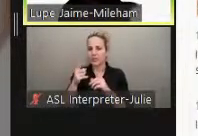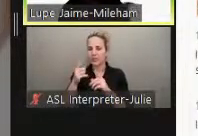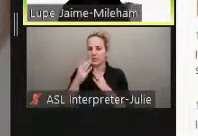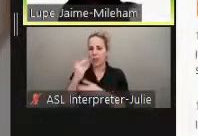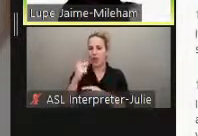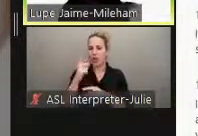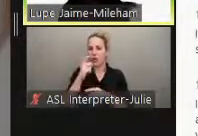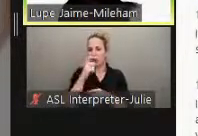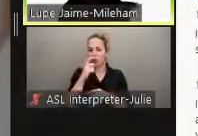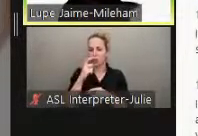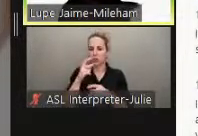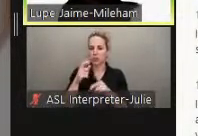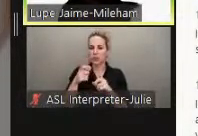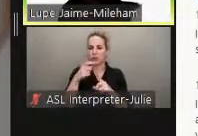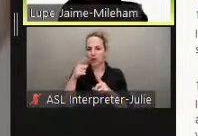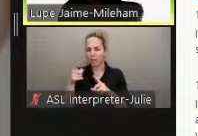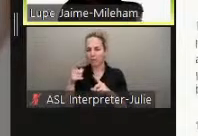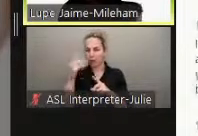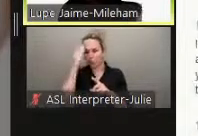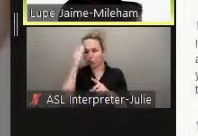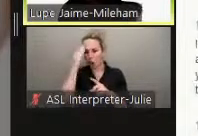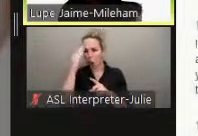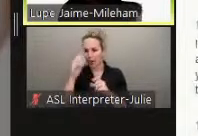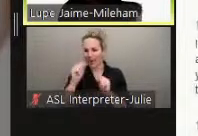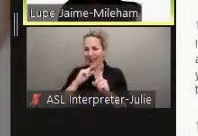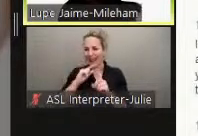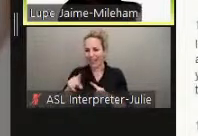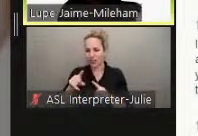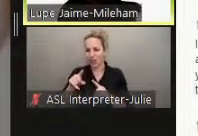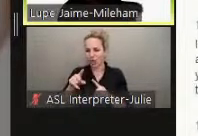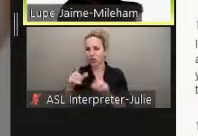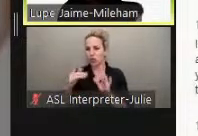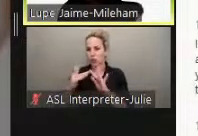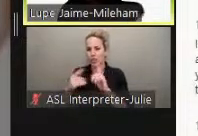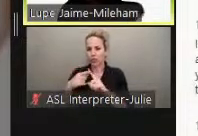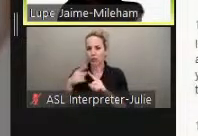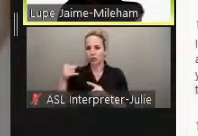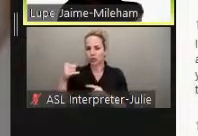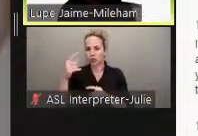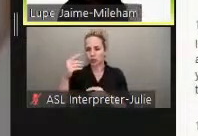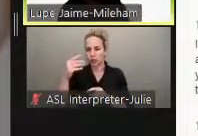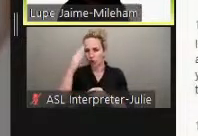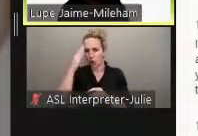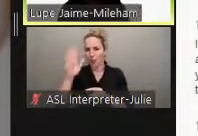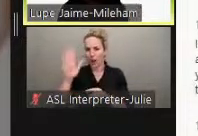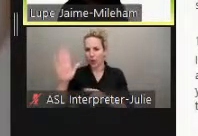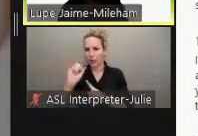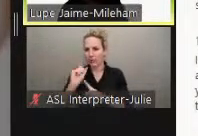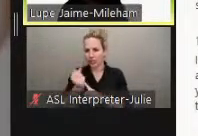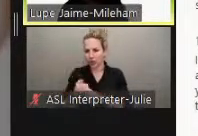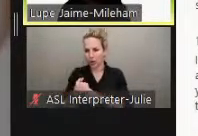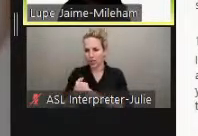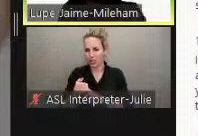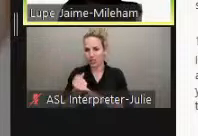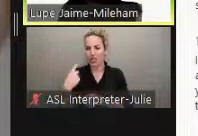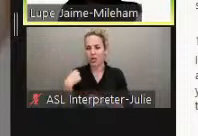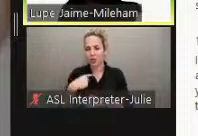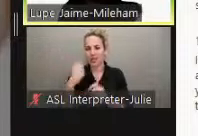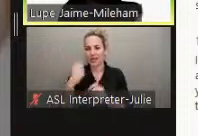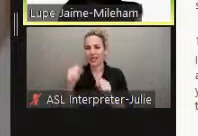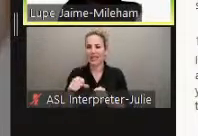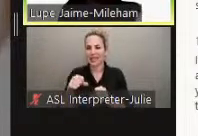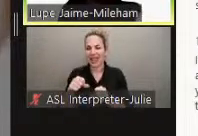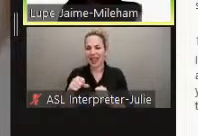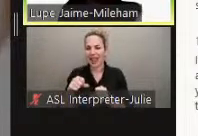the PQI team reach out to you to learn more about the circumstance, and then we can see if we